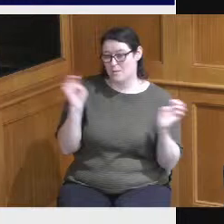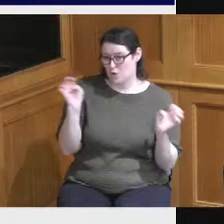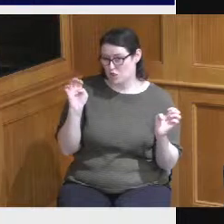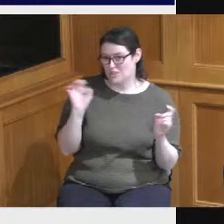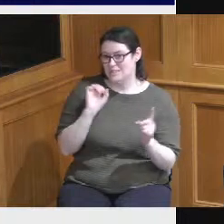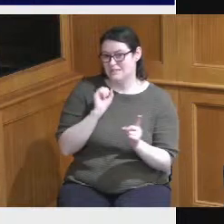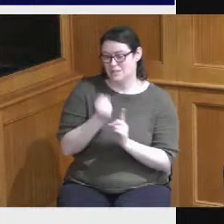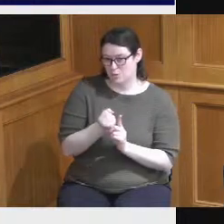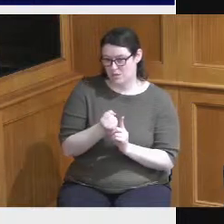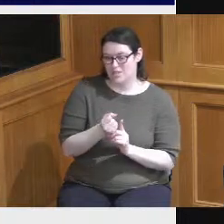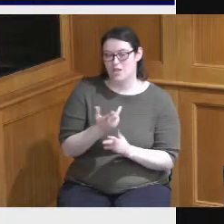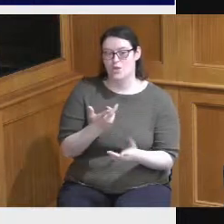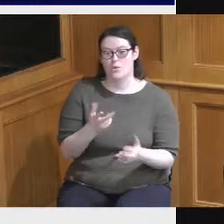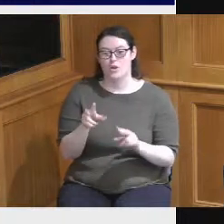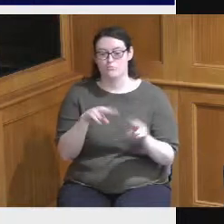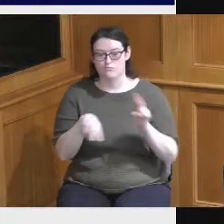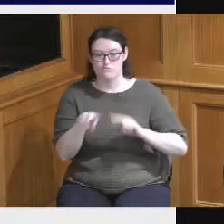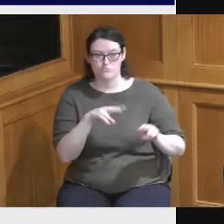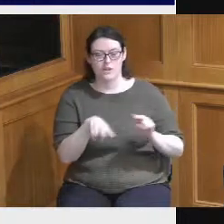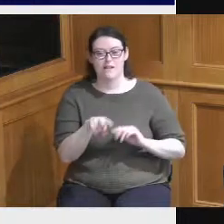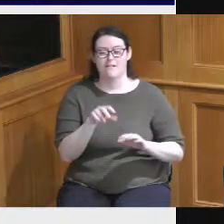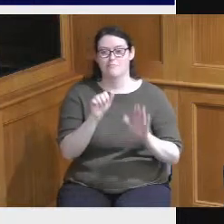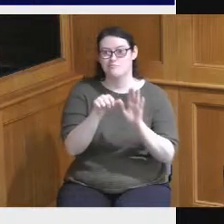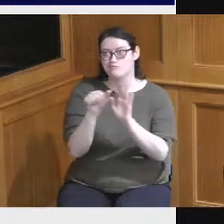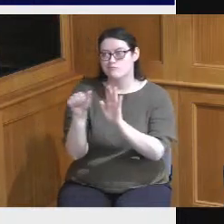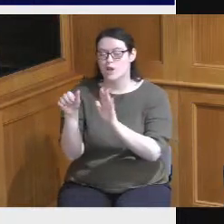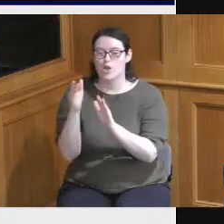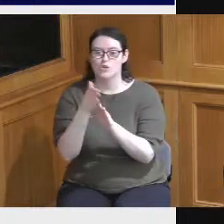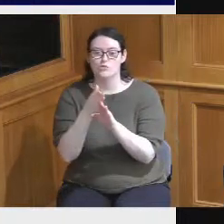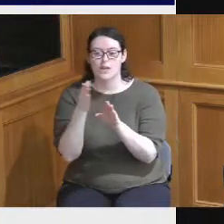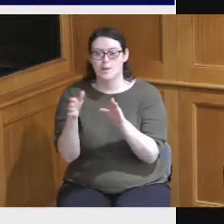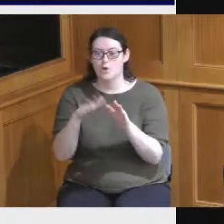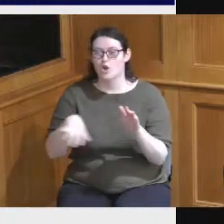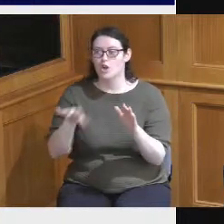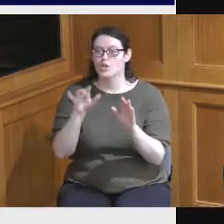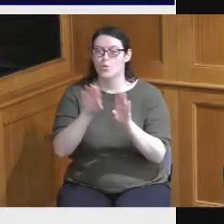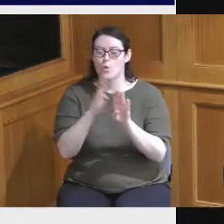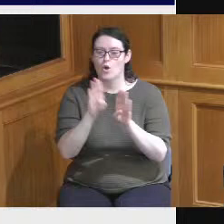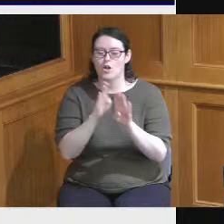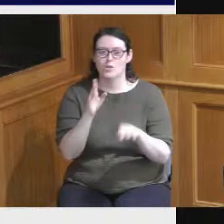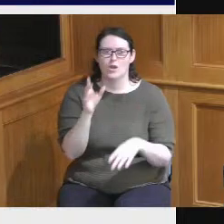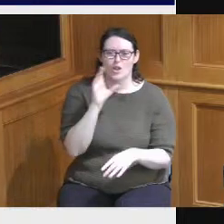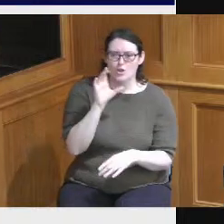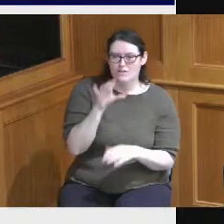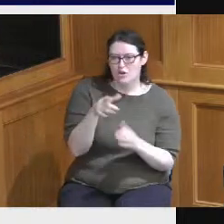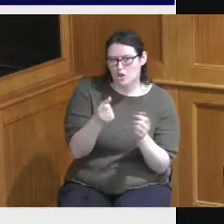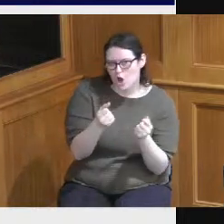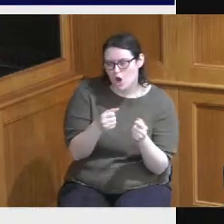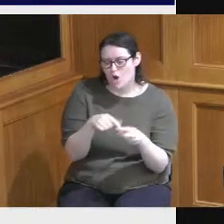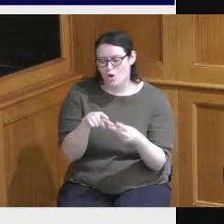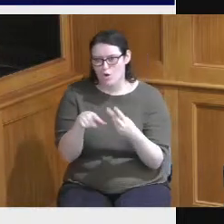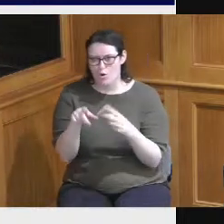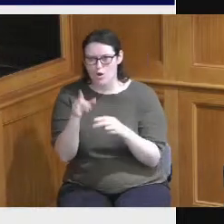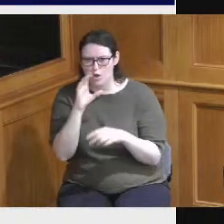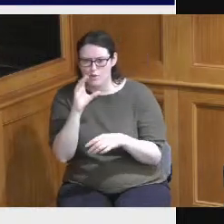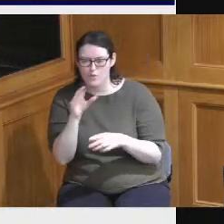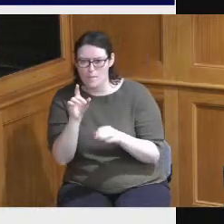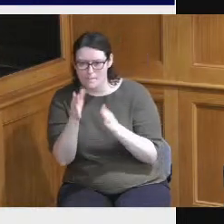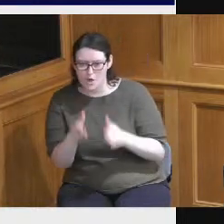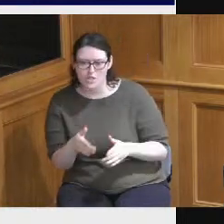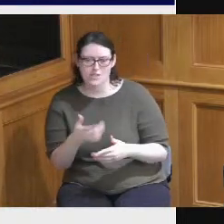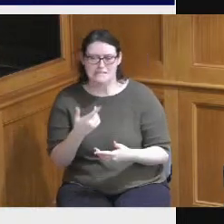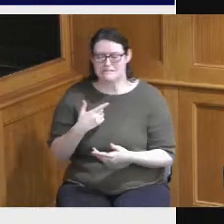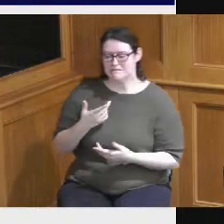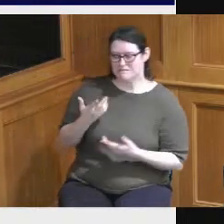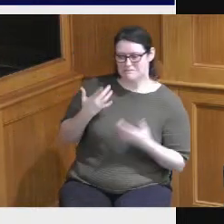we canvass the neighborhood, we go door to door. If anybody's got any video, we're looking for this car, we're looking for this person. They don't want to get involved for